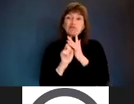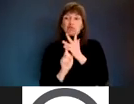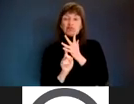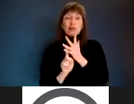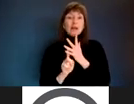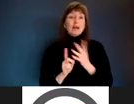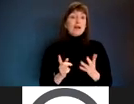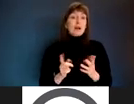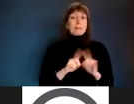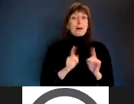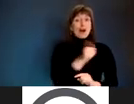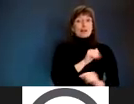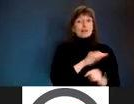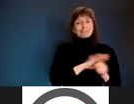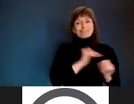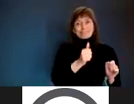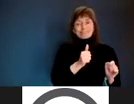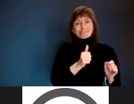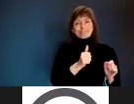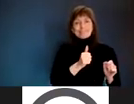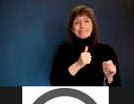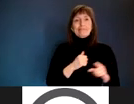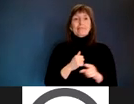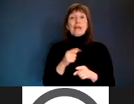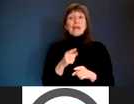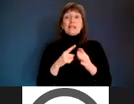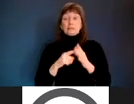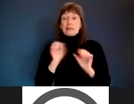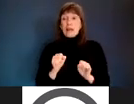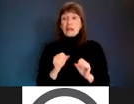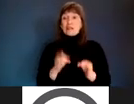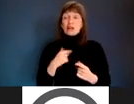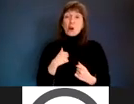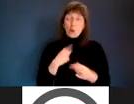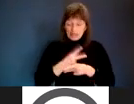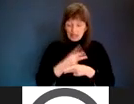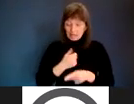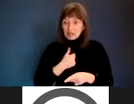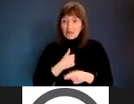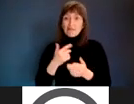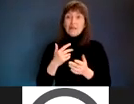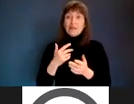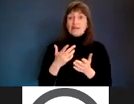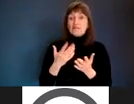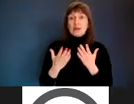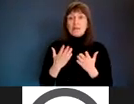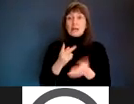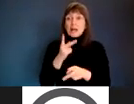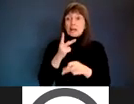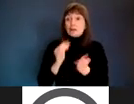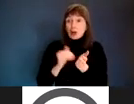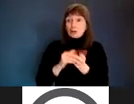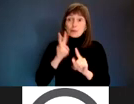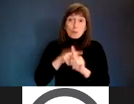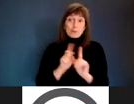adult may have the ability to make some personal healthcare decisions, however, may lack capacity in respect to some financial decisions.